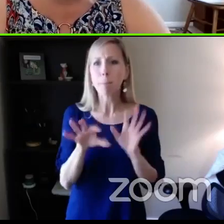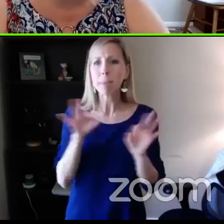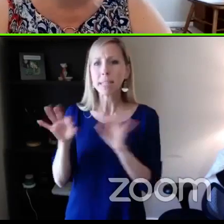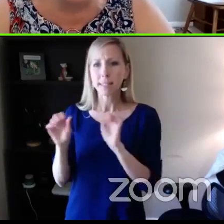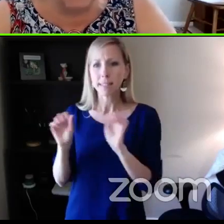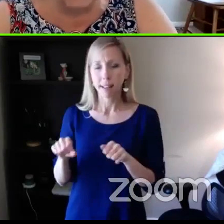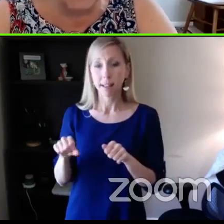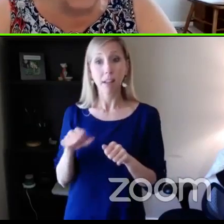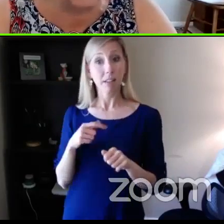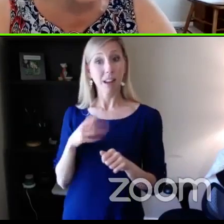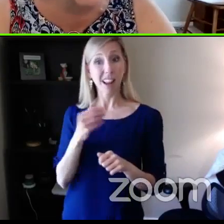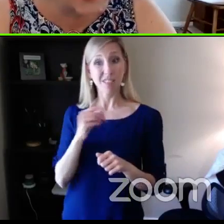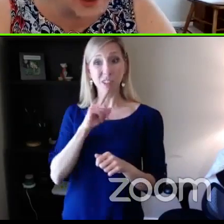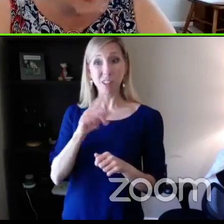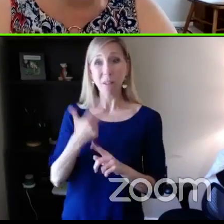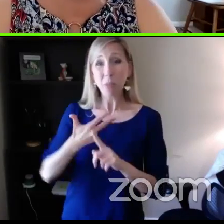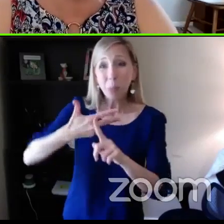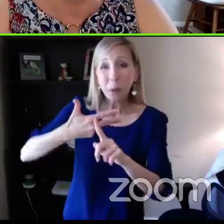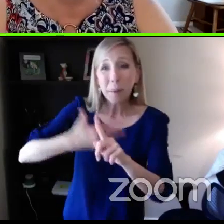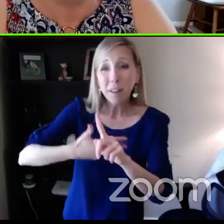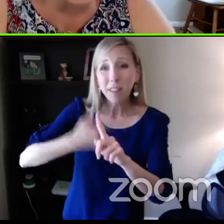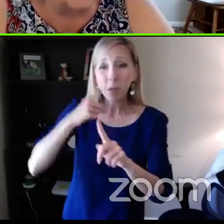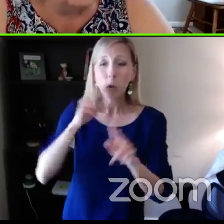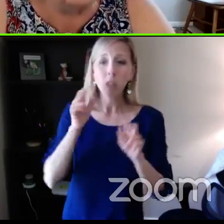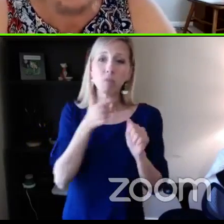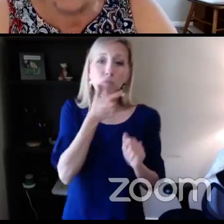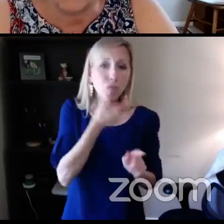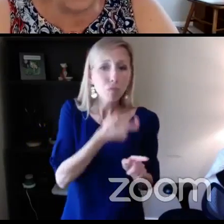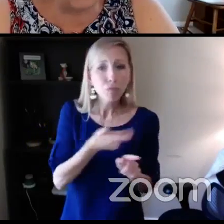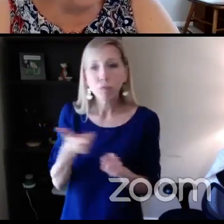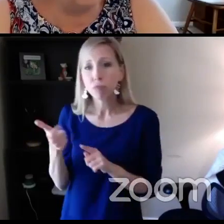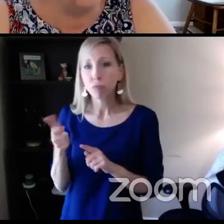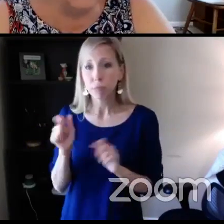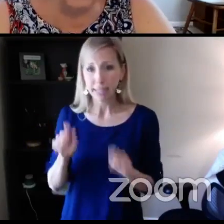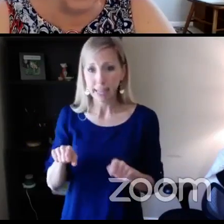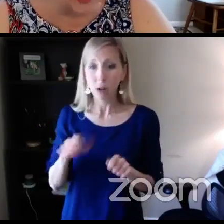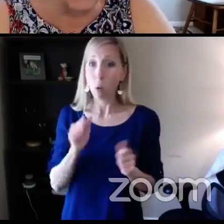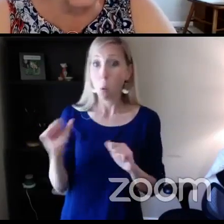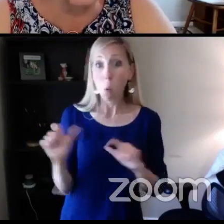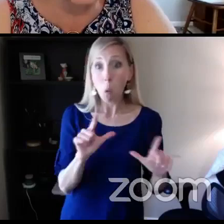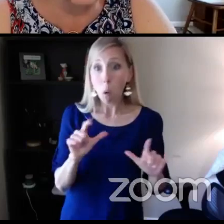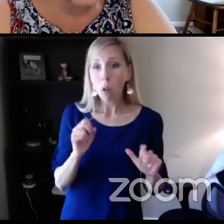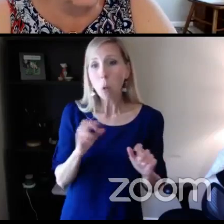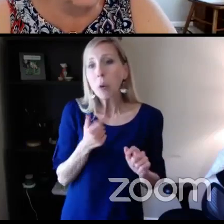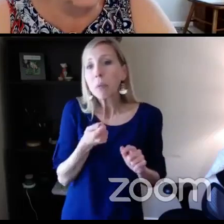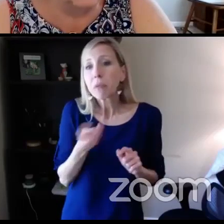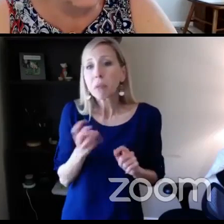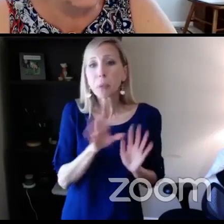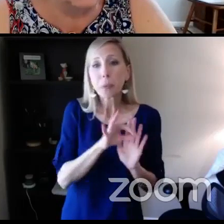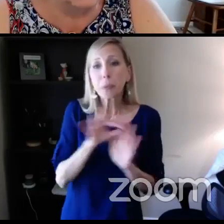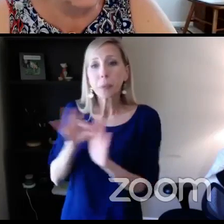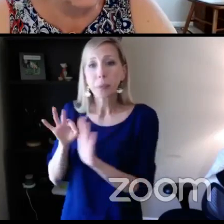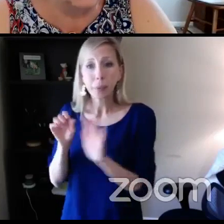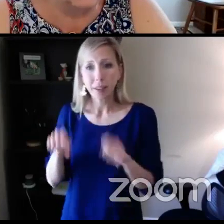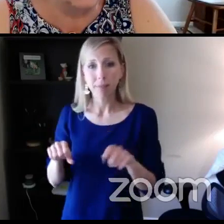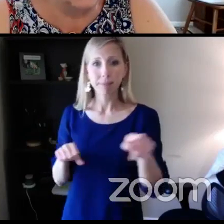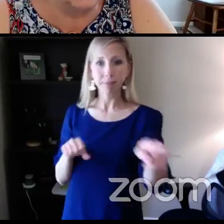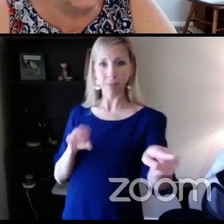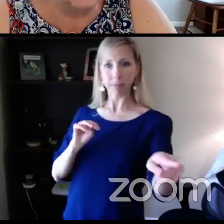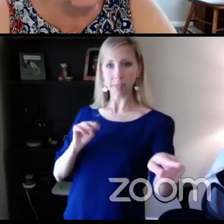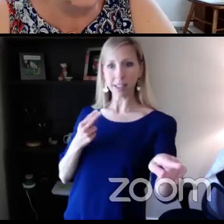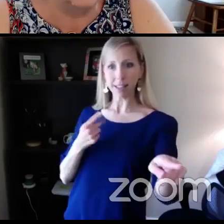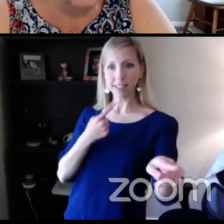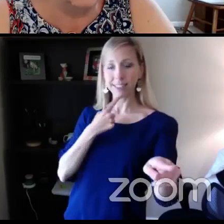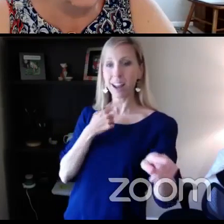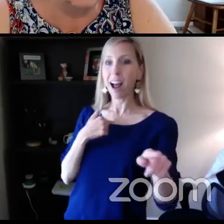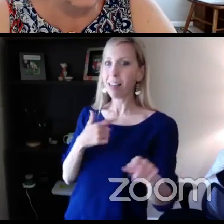we want people to feel like they have time. So, yeah. This is Michaela. I love that, you guys. I think that